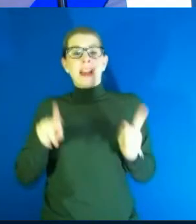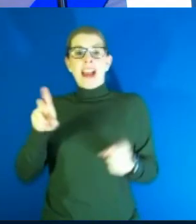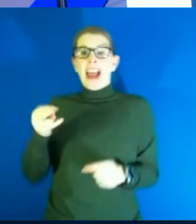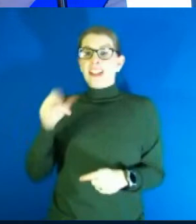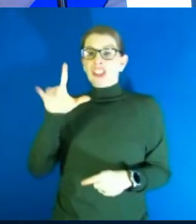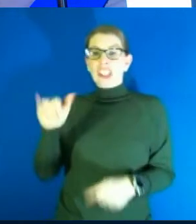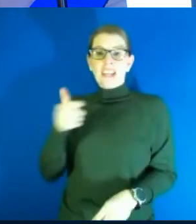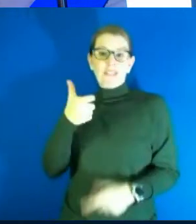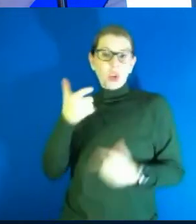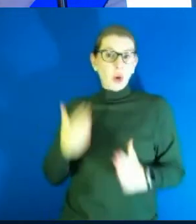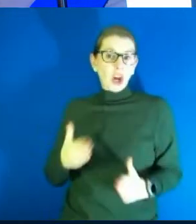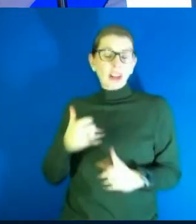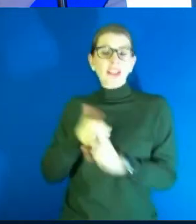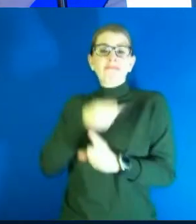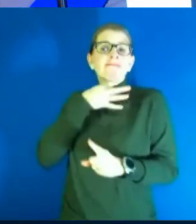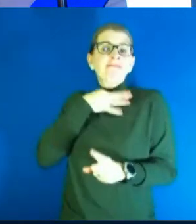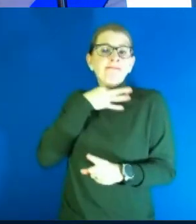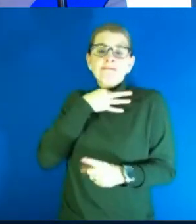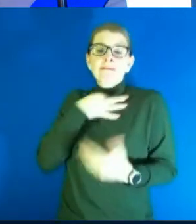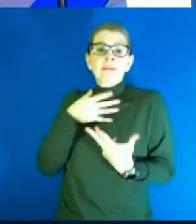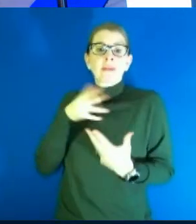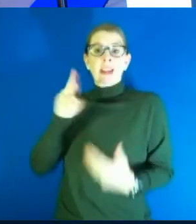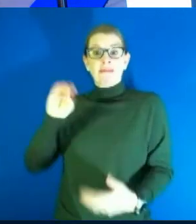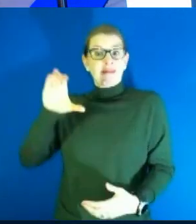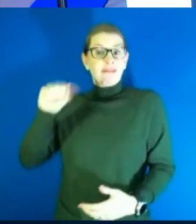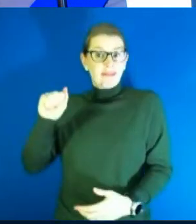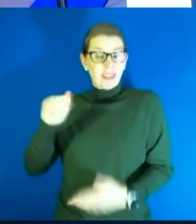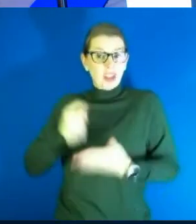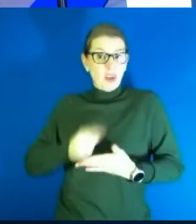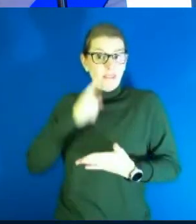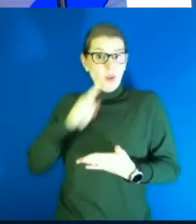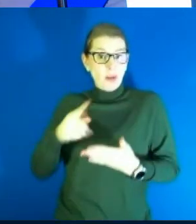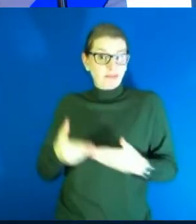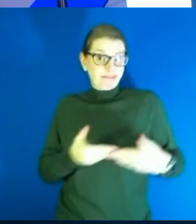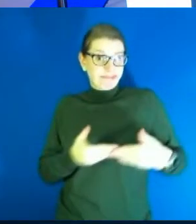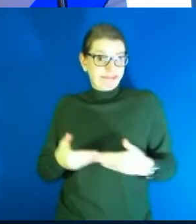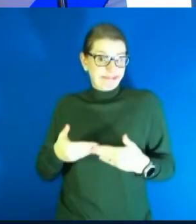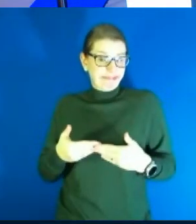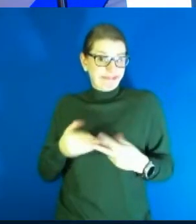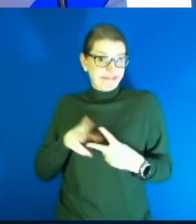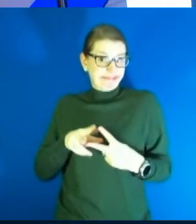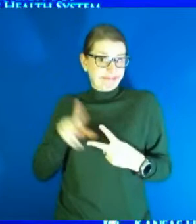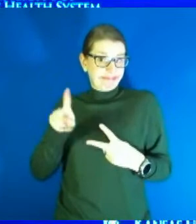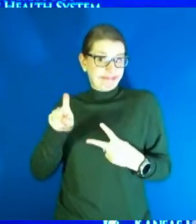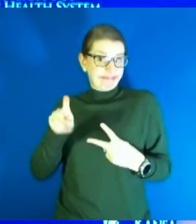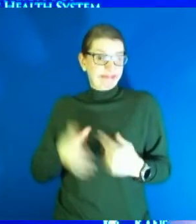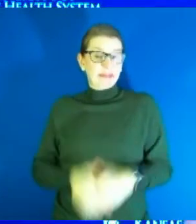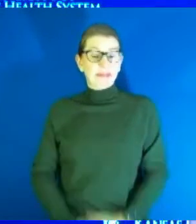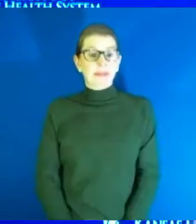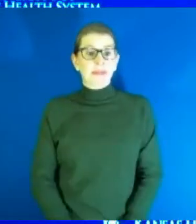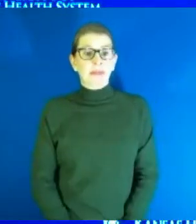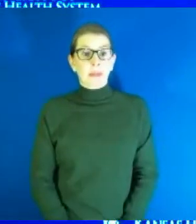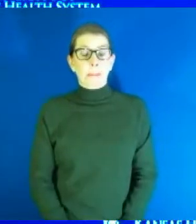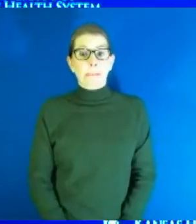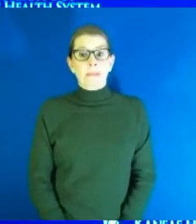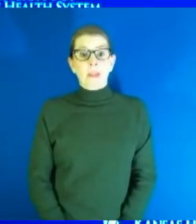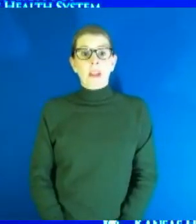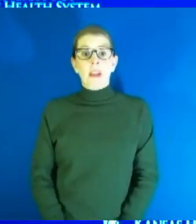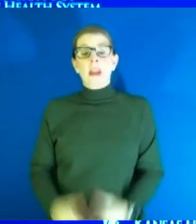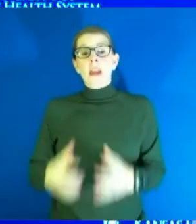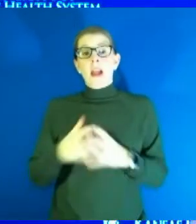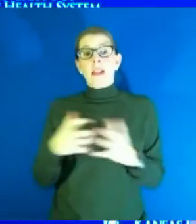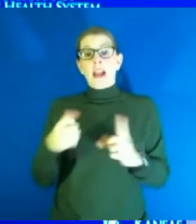and I think she's just curious. And if there's monoclonal antibody treatments for infants or young children, what do you know? Yeah, so a lot of questions there. I am